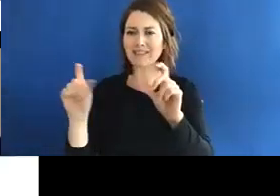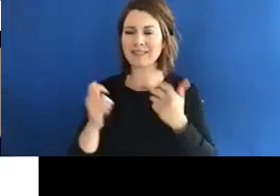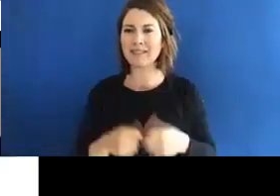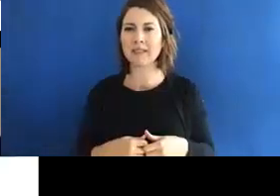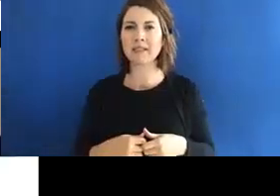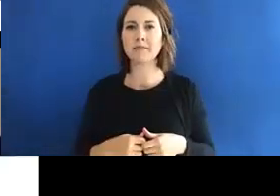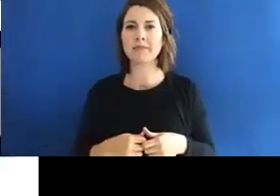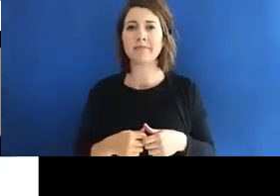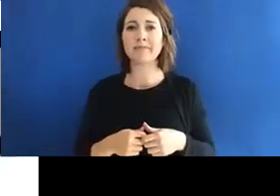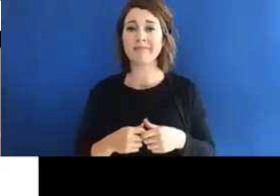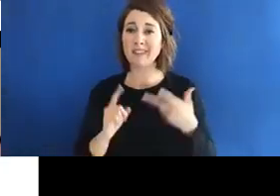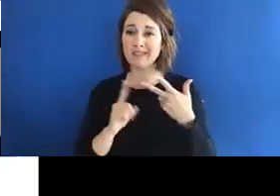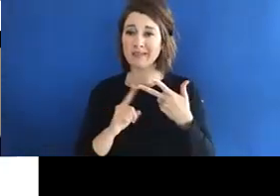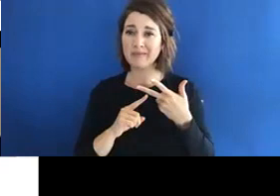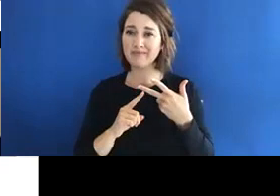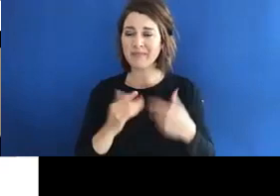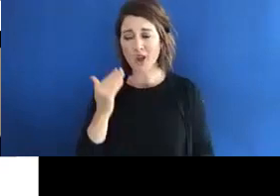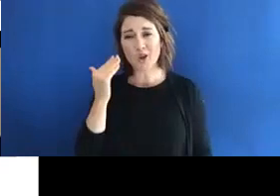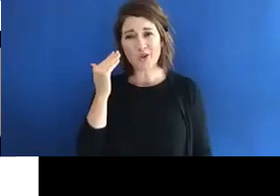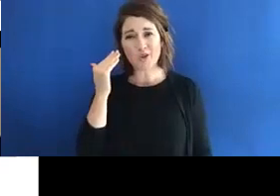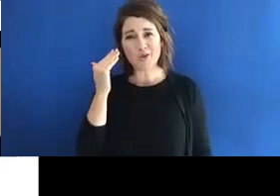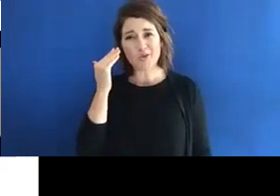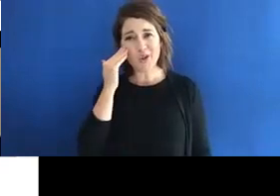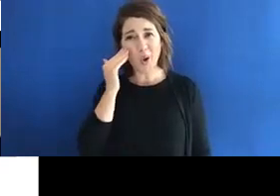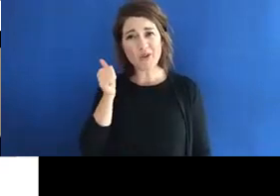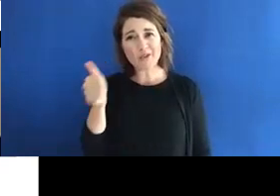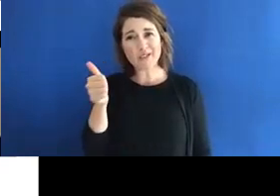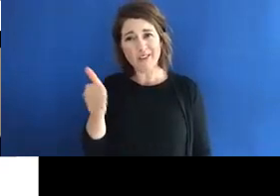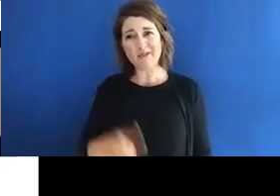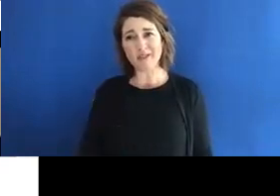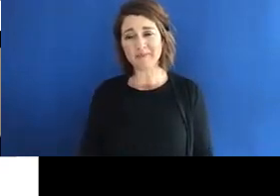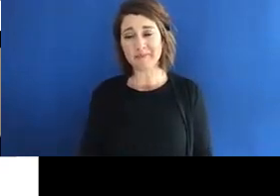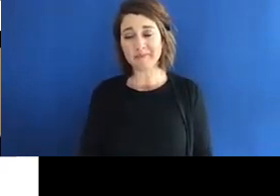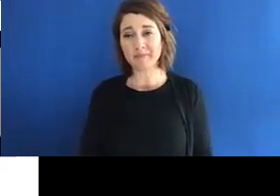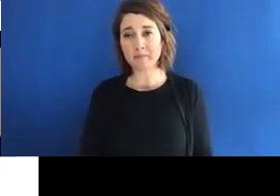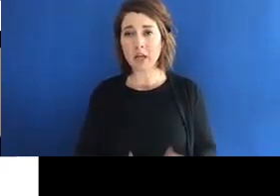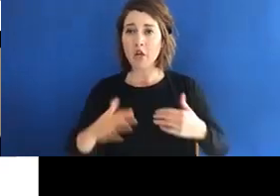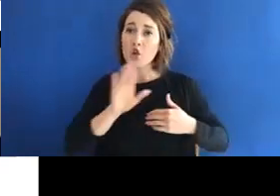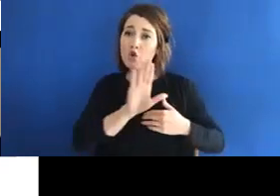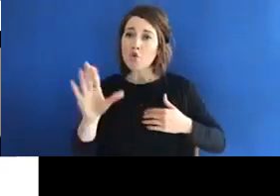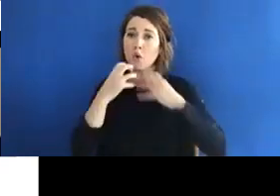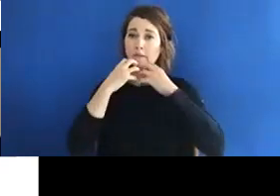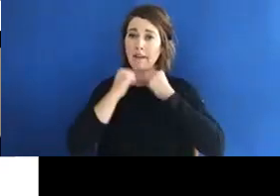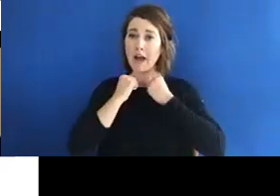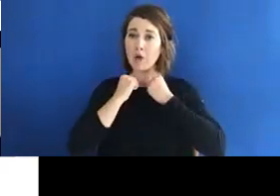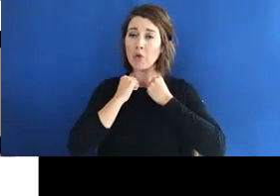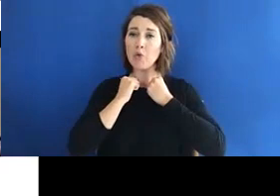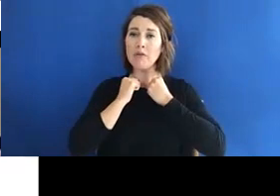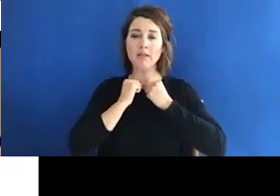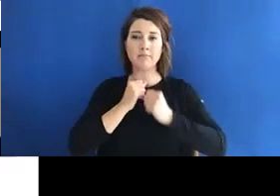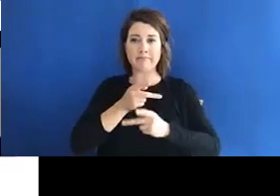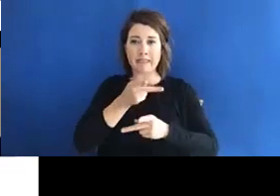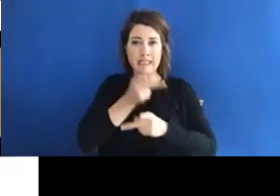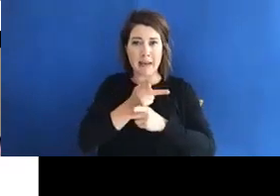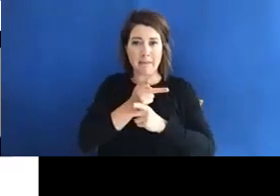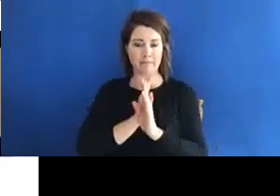know yourself. And when you're making those decisions, stay true to your values. That's a difficult thing to do when you have many people